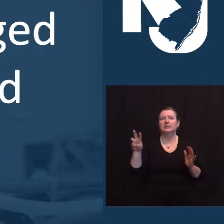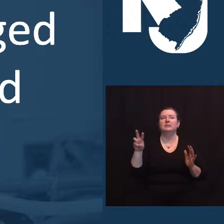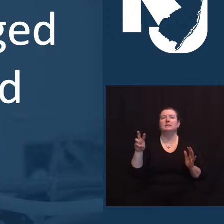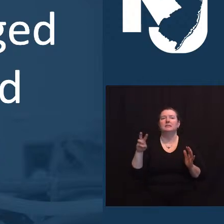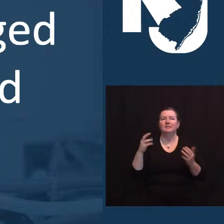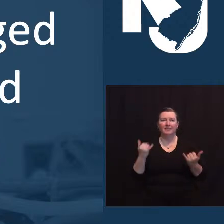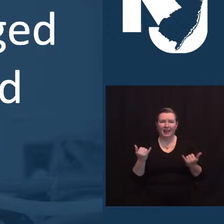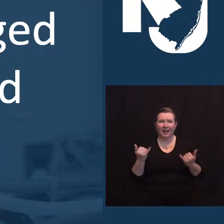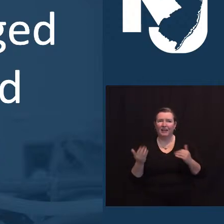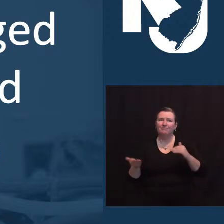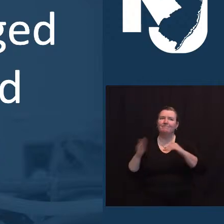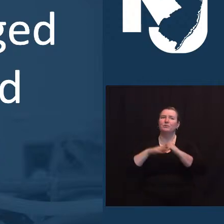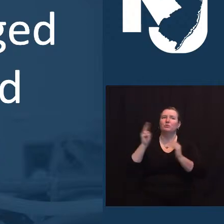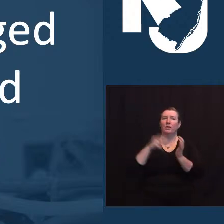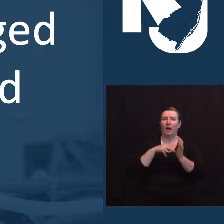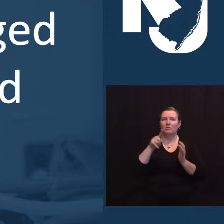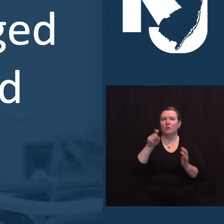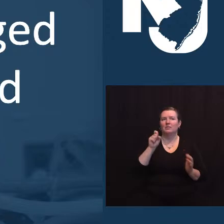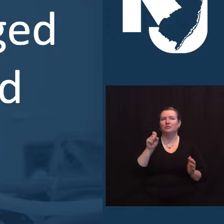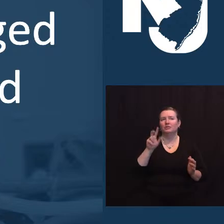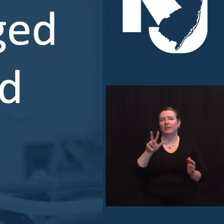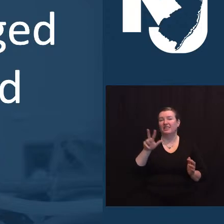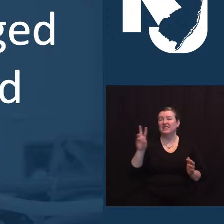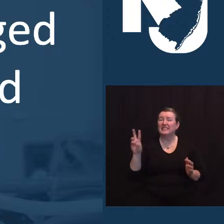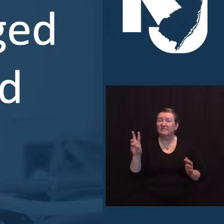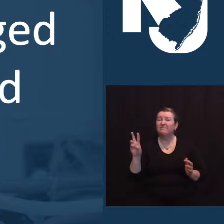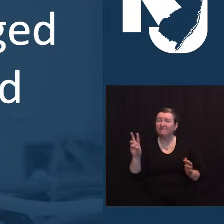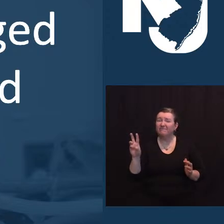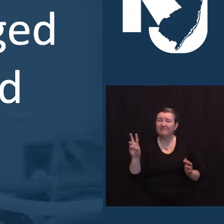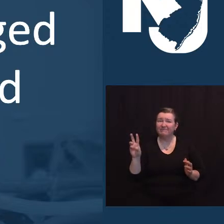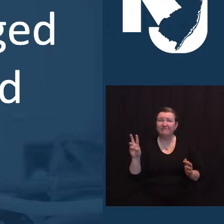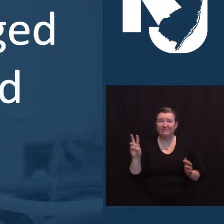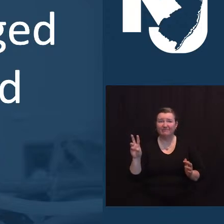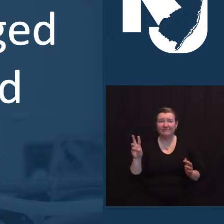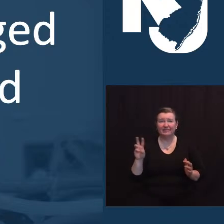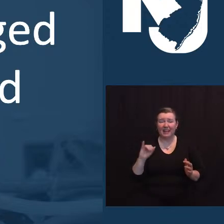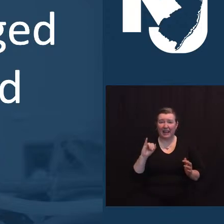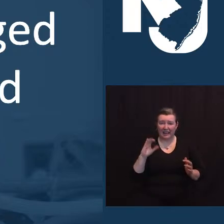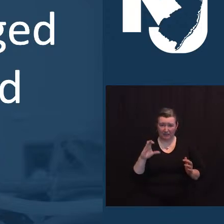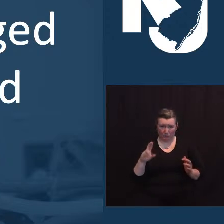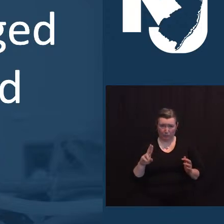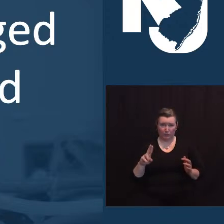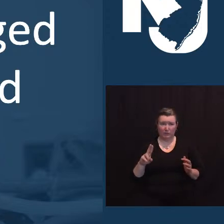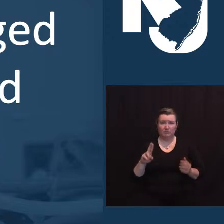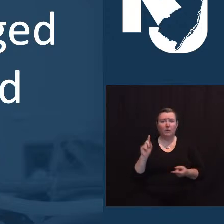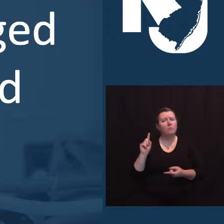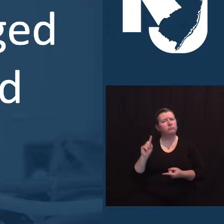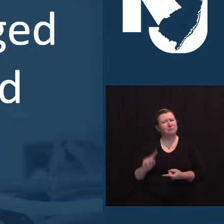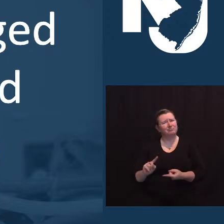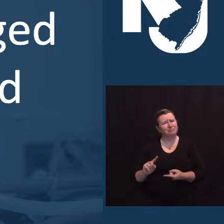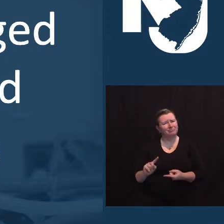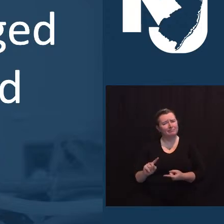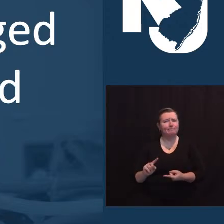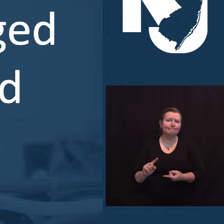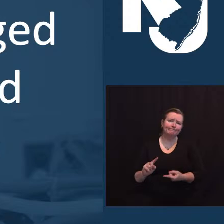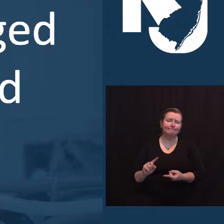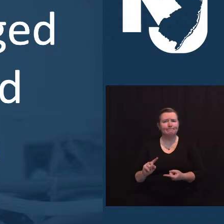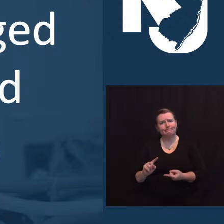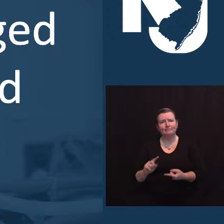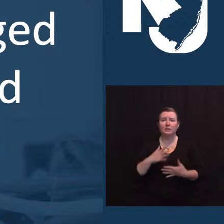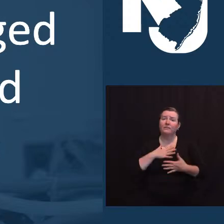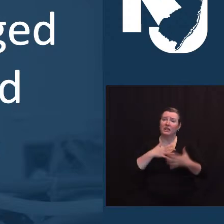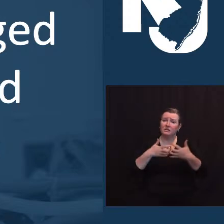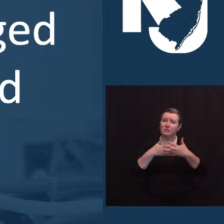2,136. But at the same time, intensive care went from 433 down to 430. Ventilators in use went from